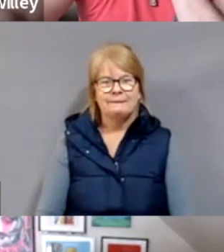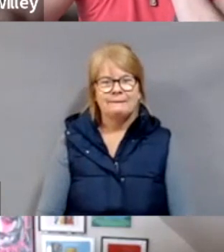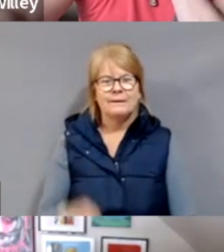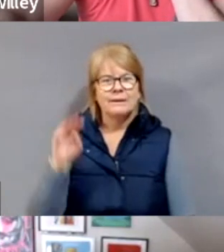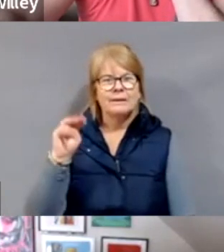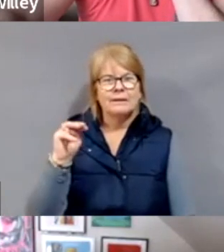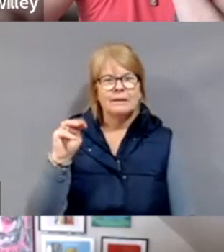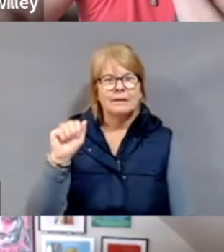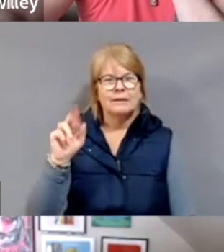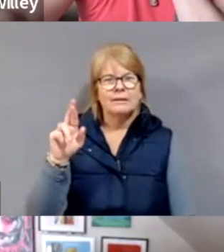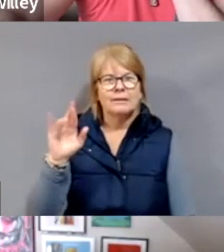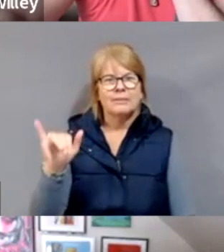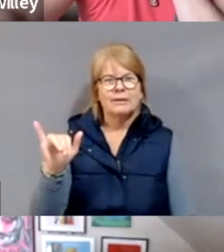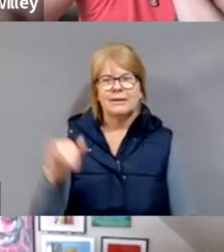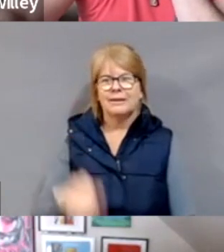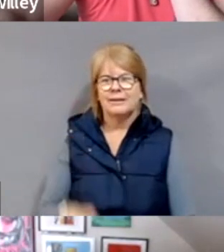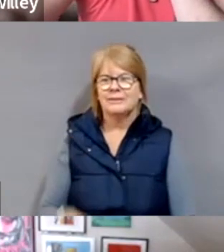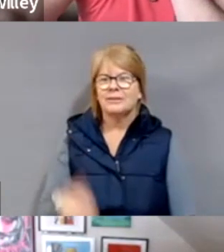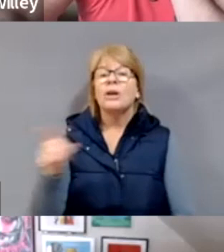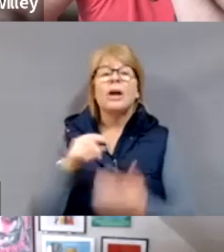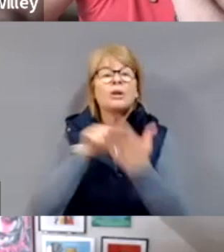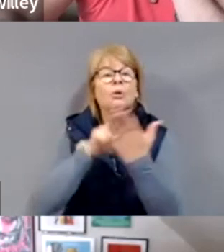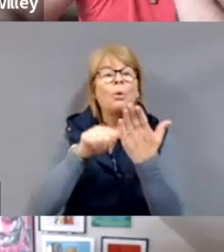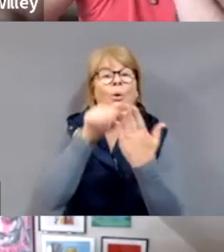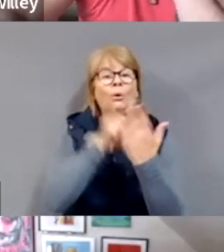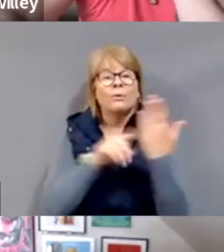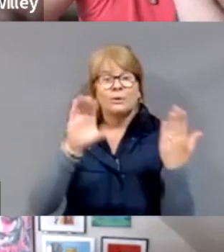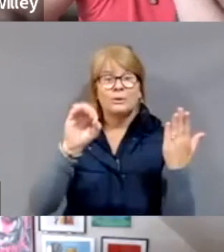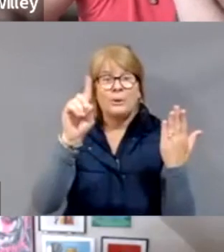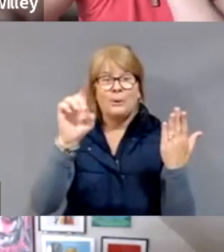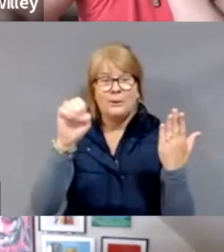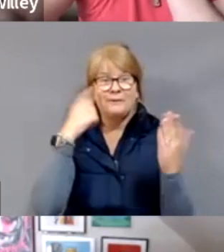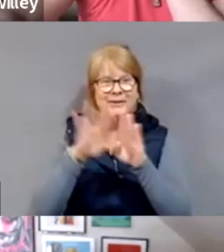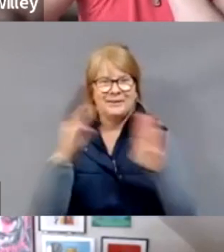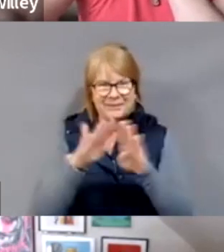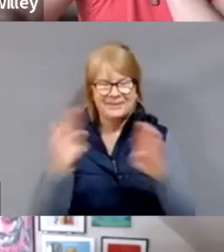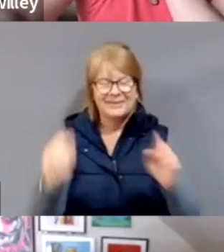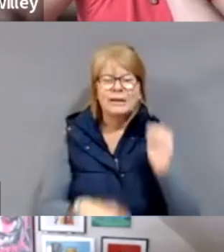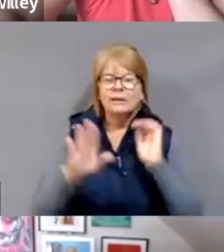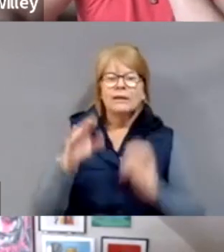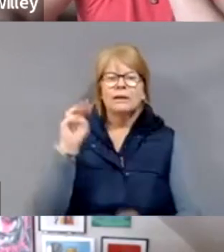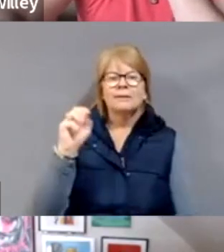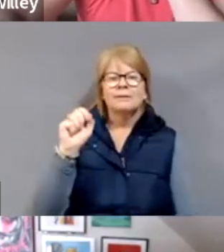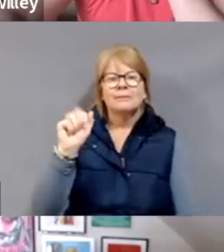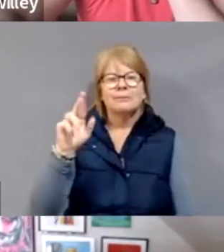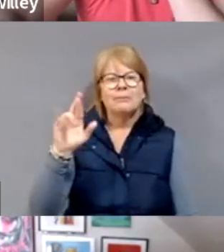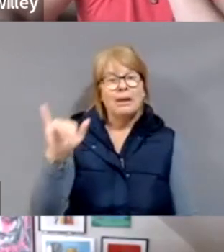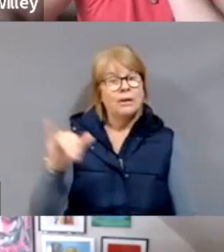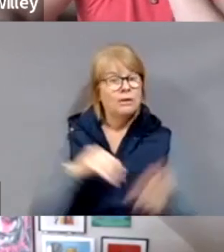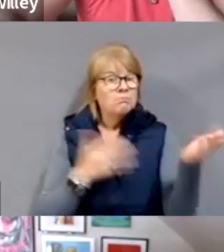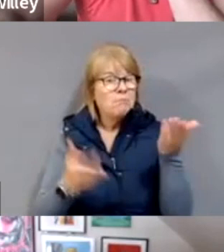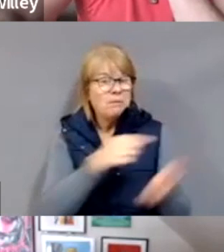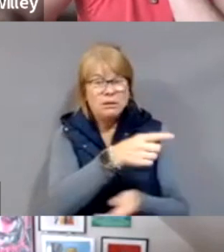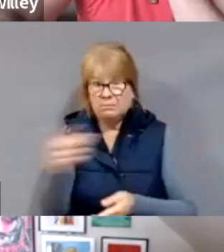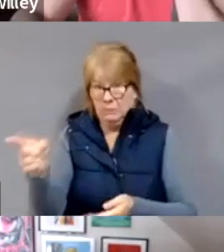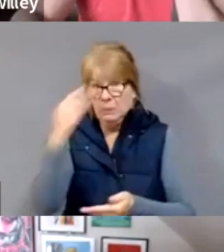Could I just the door code? Could I just ask a question that people may already know the answer to,